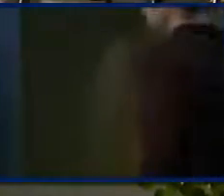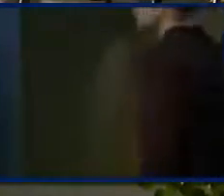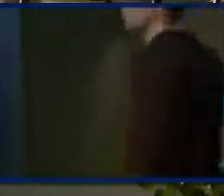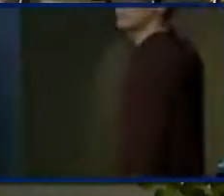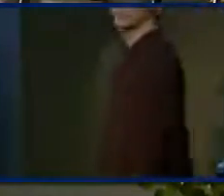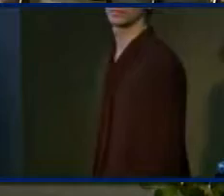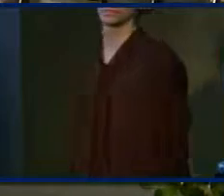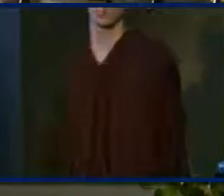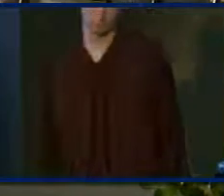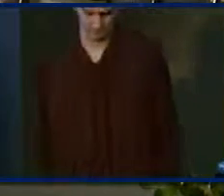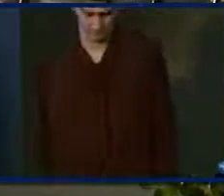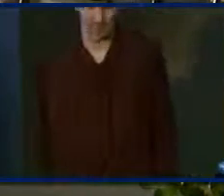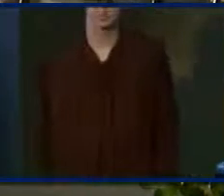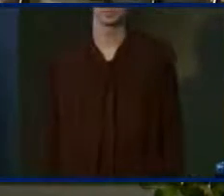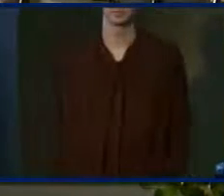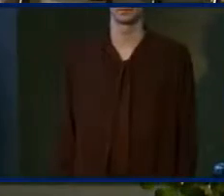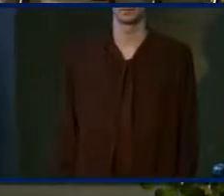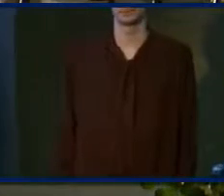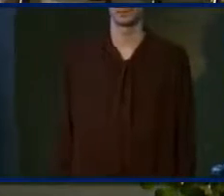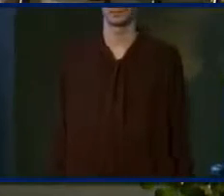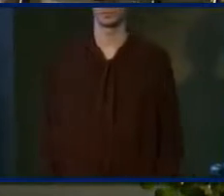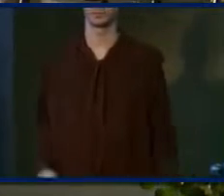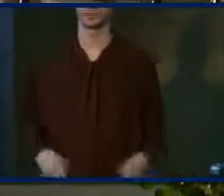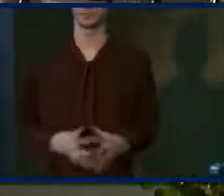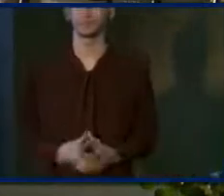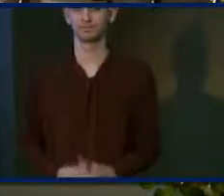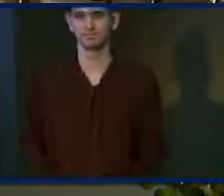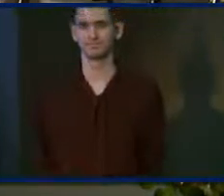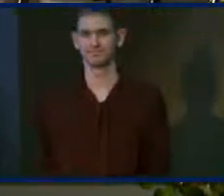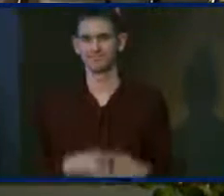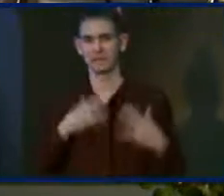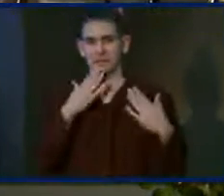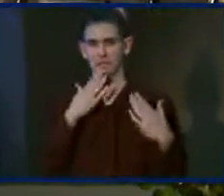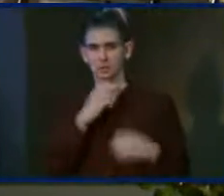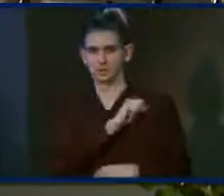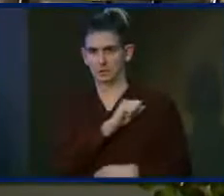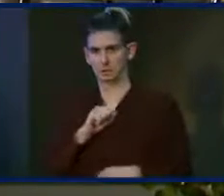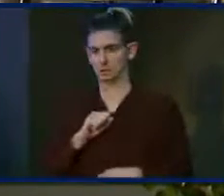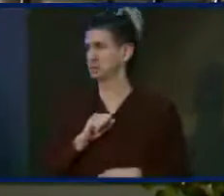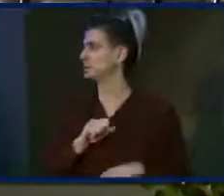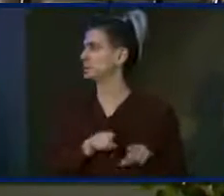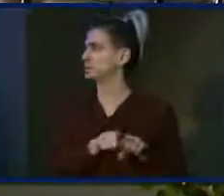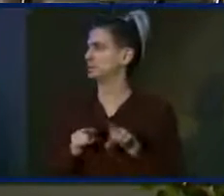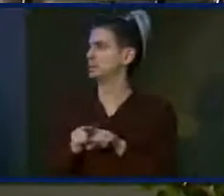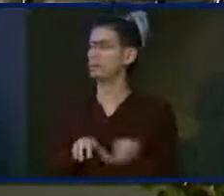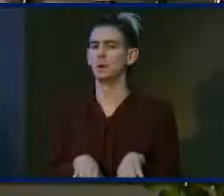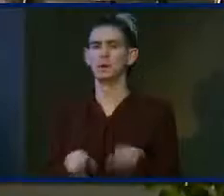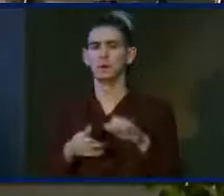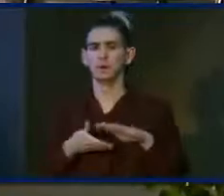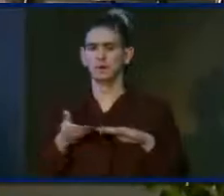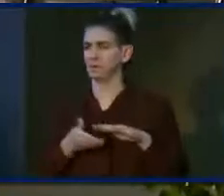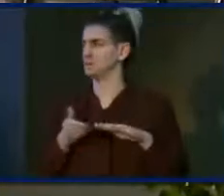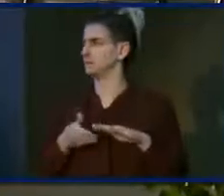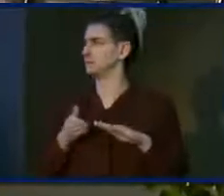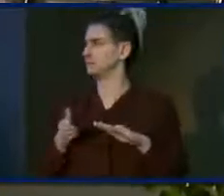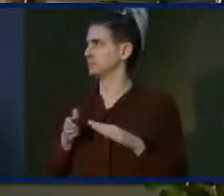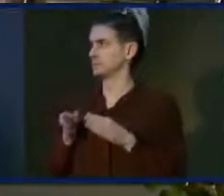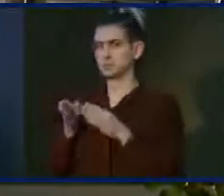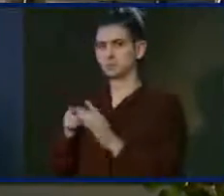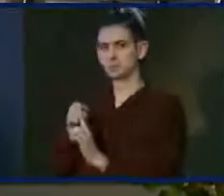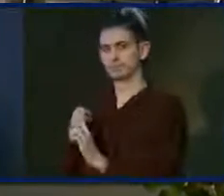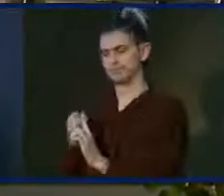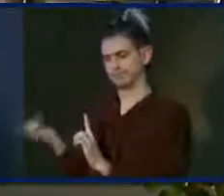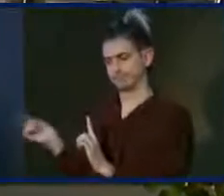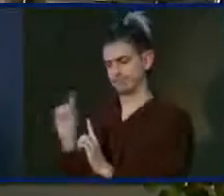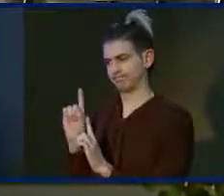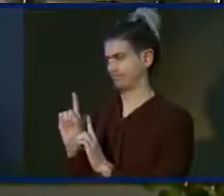Thank you very much, Senator. And I'm now going to ask our host, Mayor, visionary of this whole concept, to come up